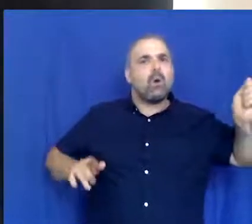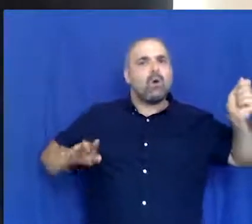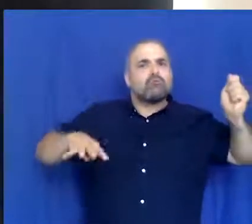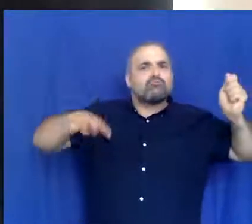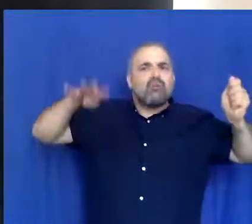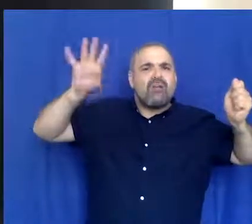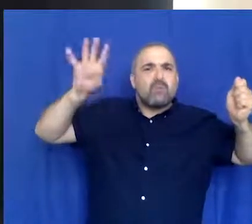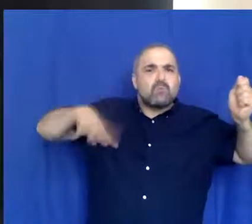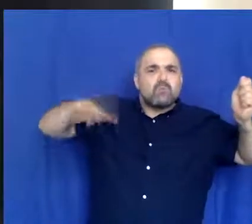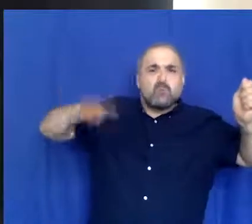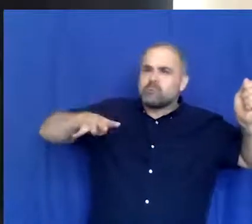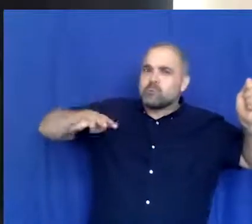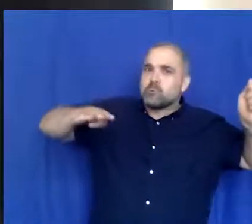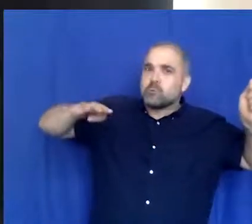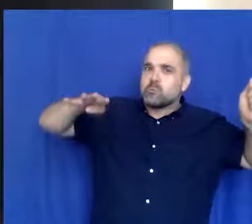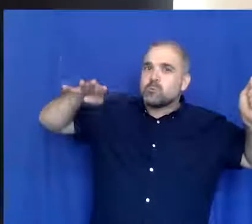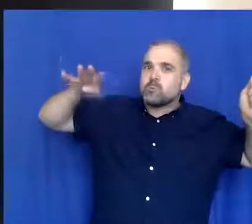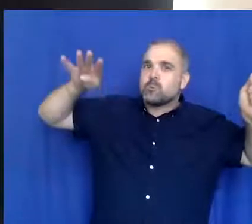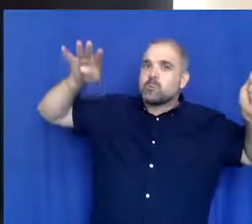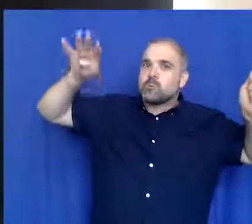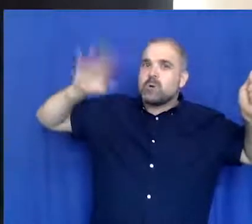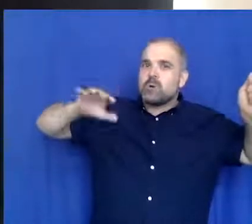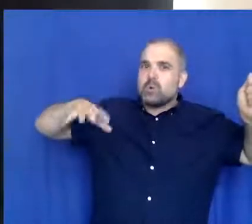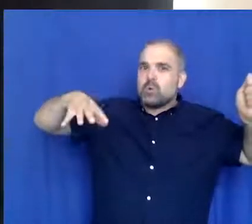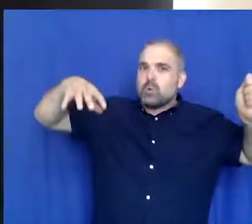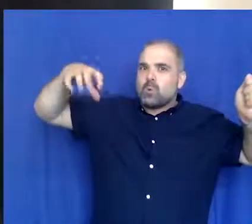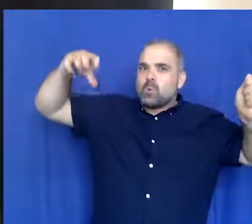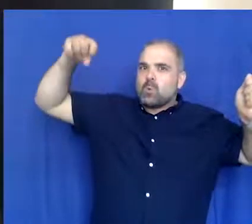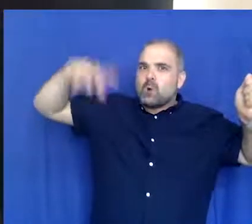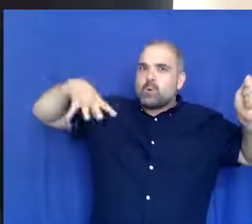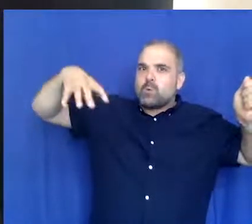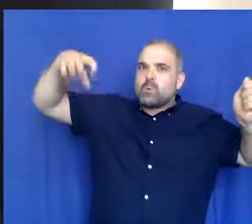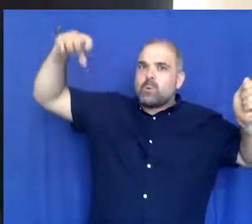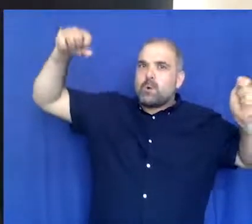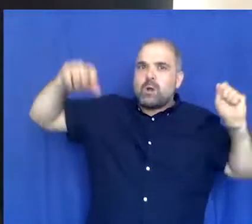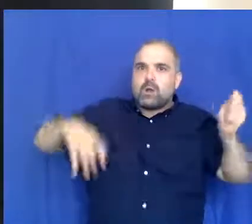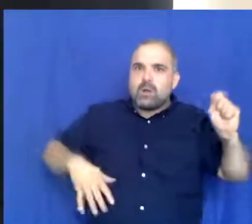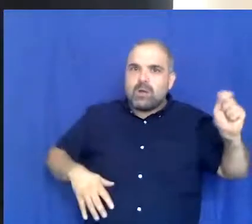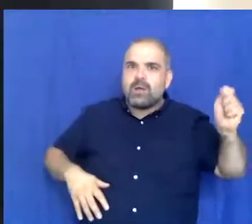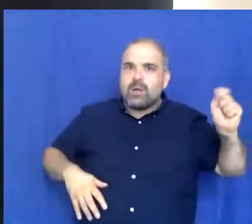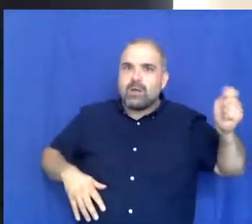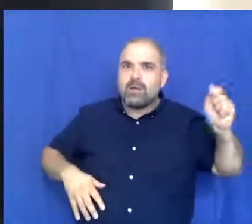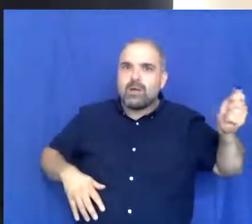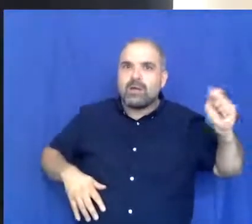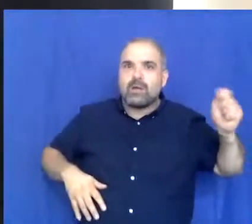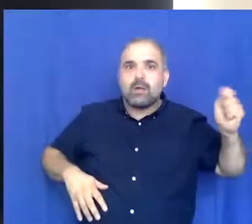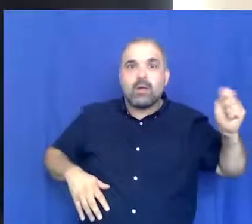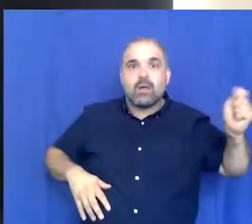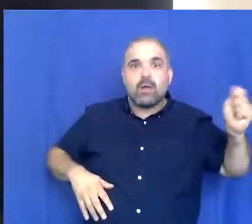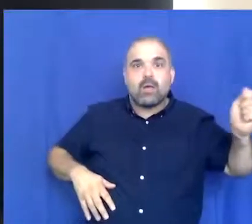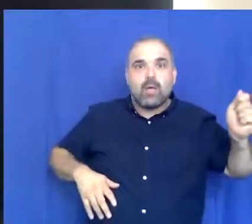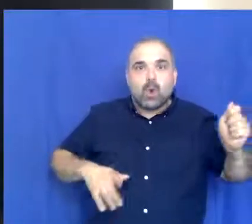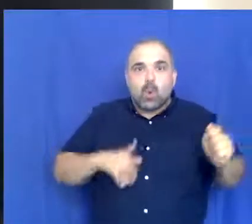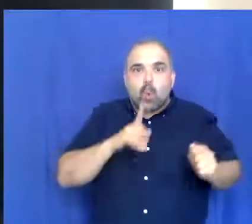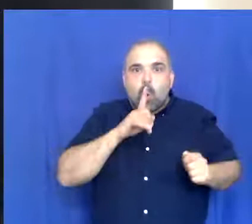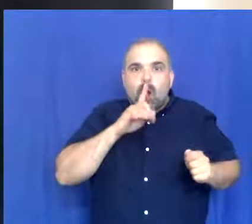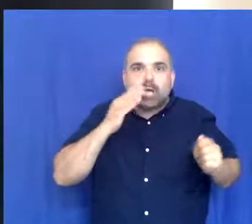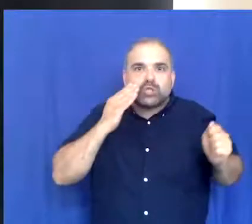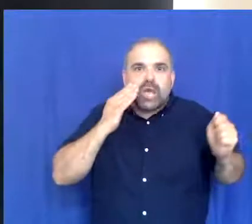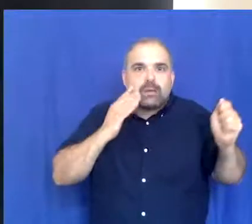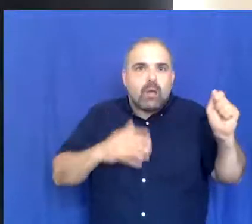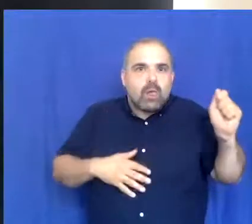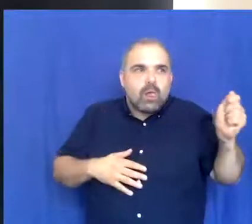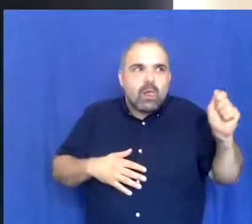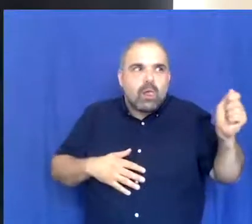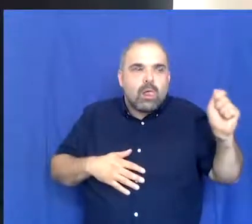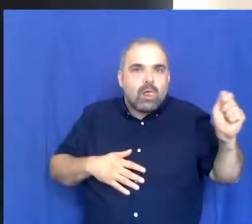And it's getting a bit quieter. And a bit quieter. And a little bit quieter. And now super, super